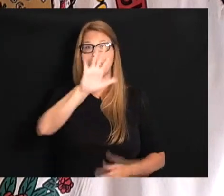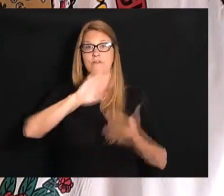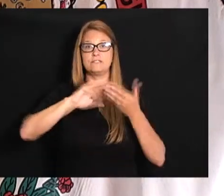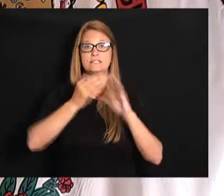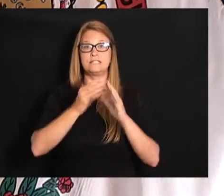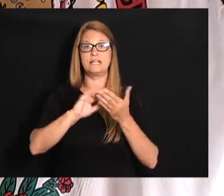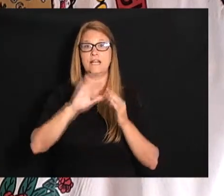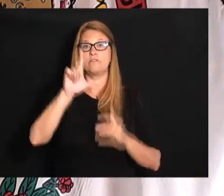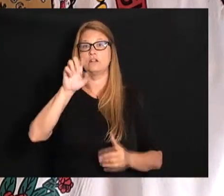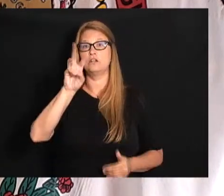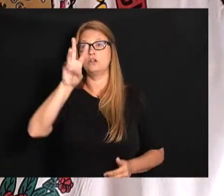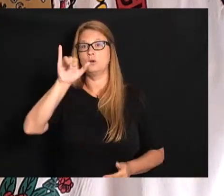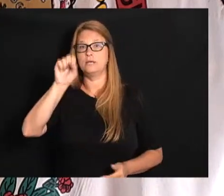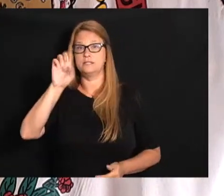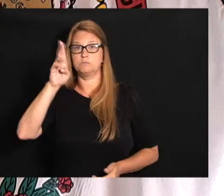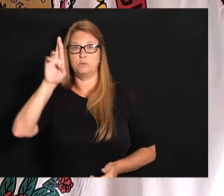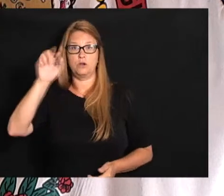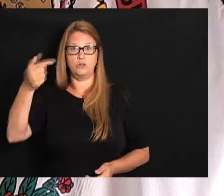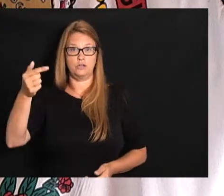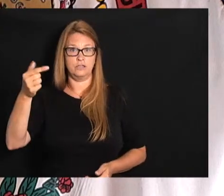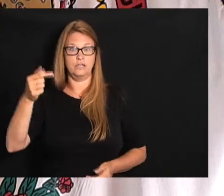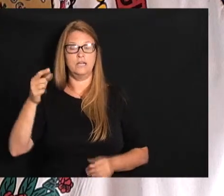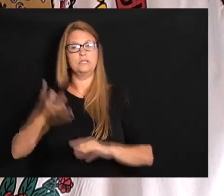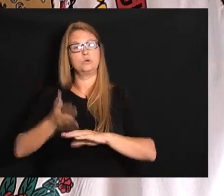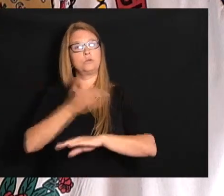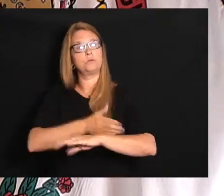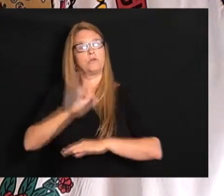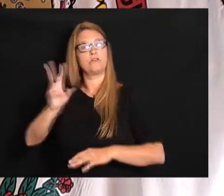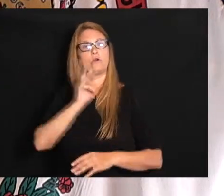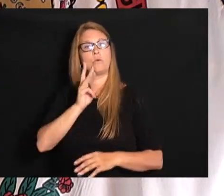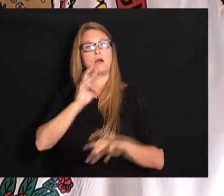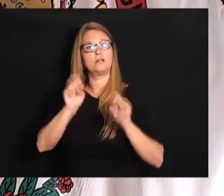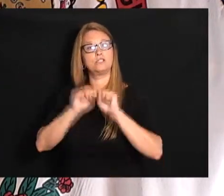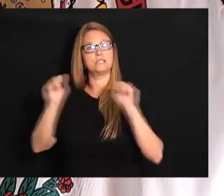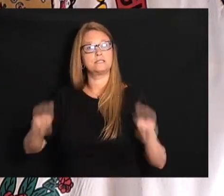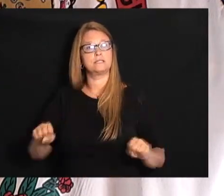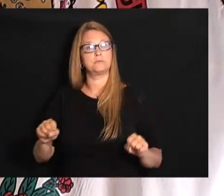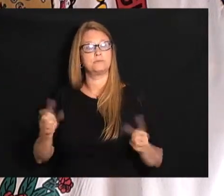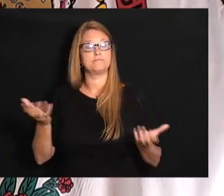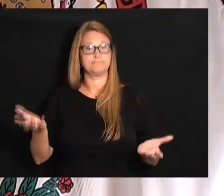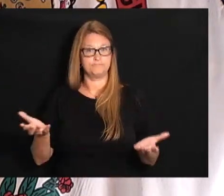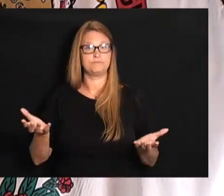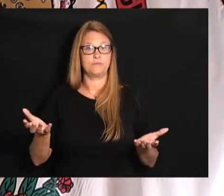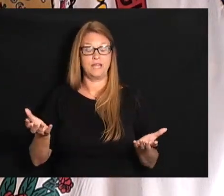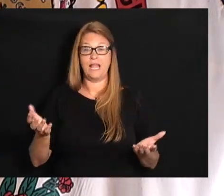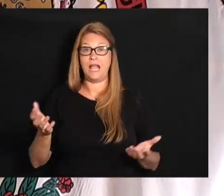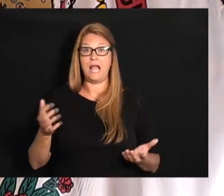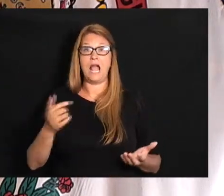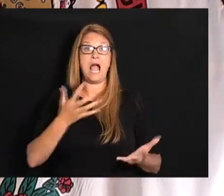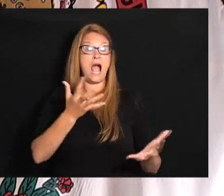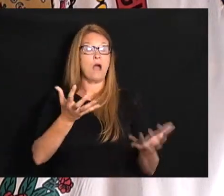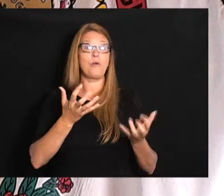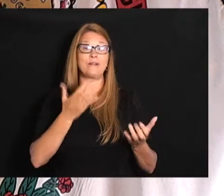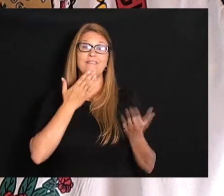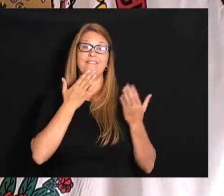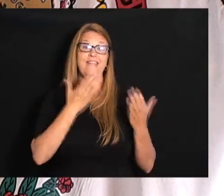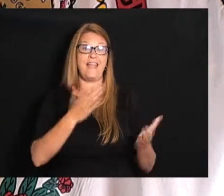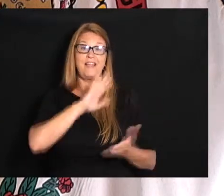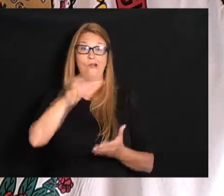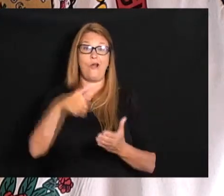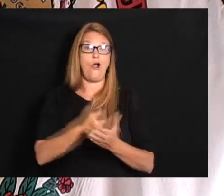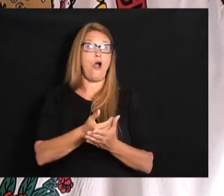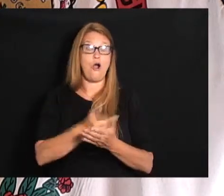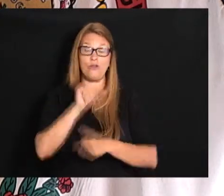of Lewisburg to improve their water system in Lewisburg. Absolutely, I want to thank all the